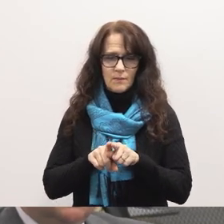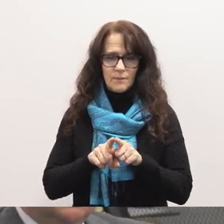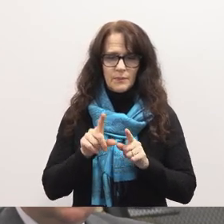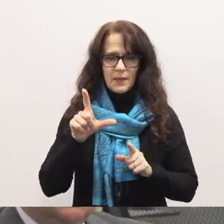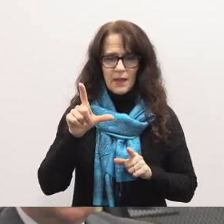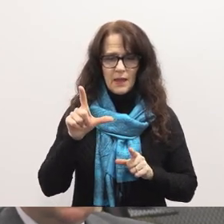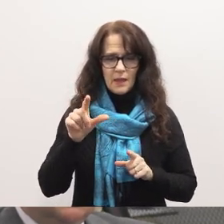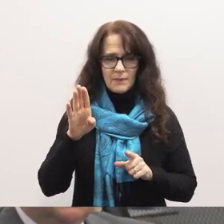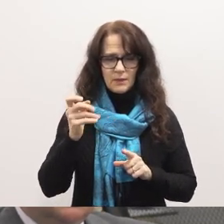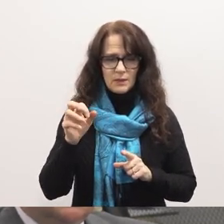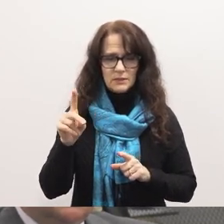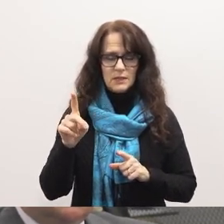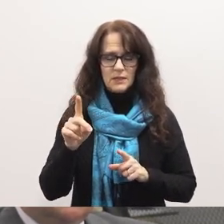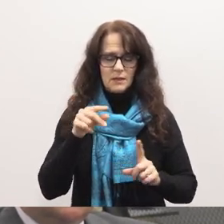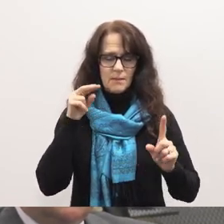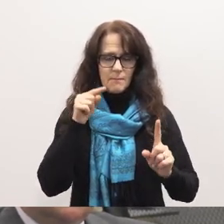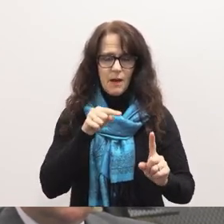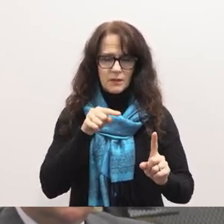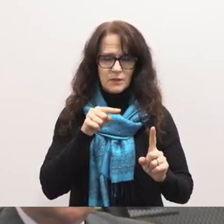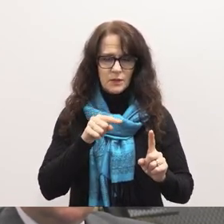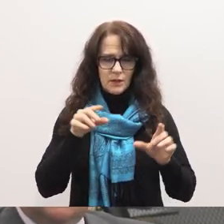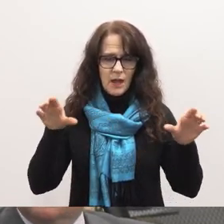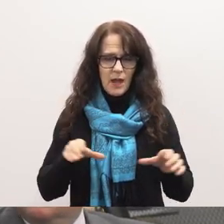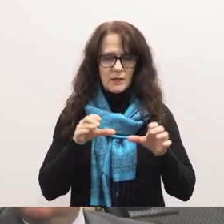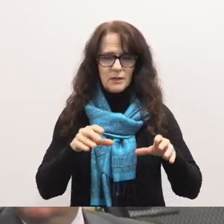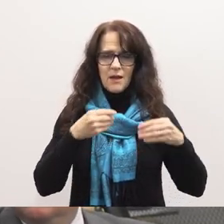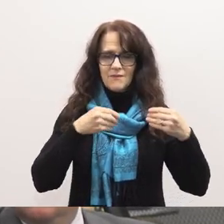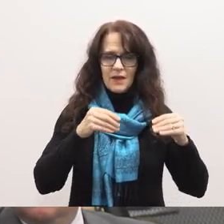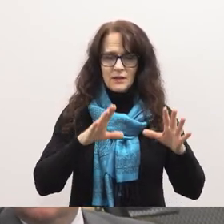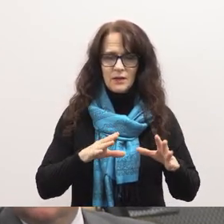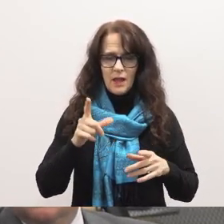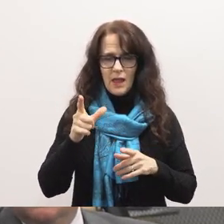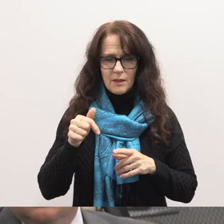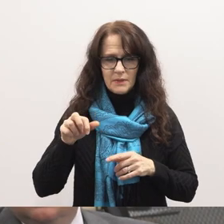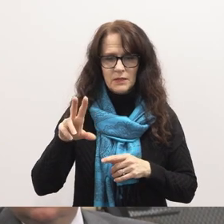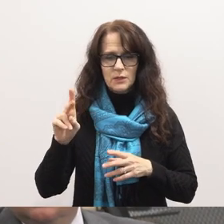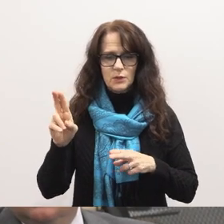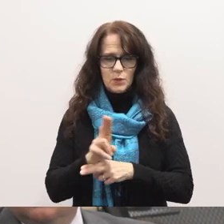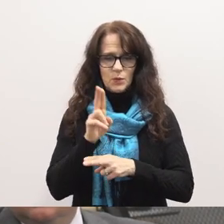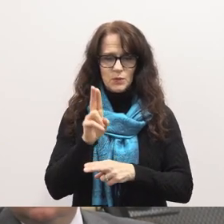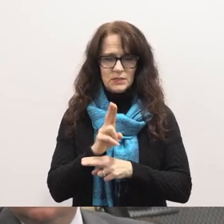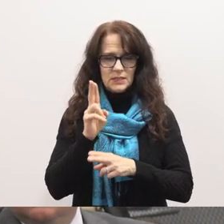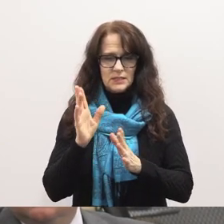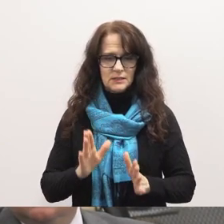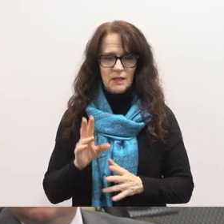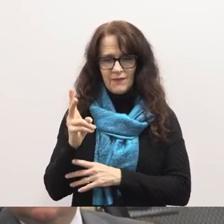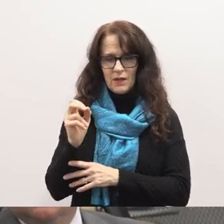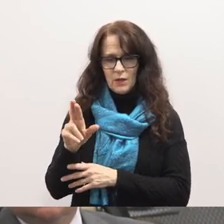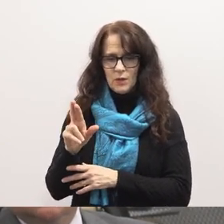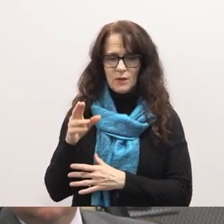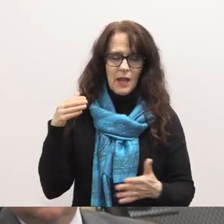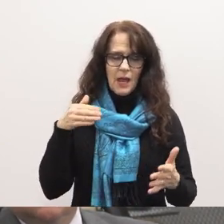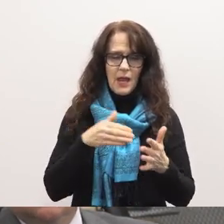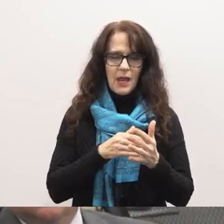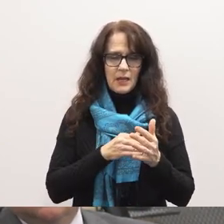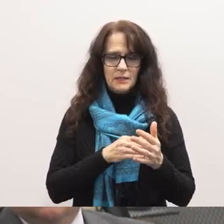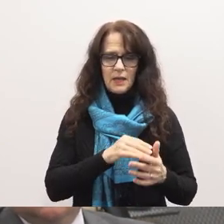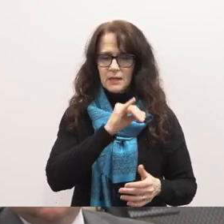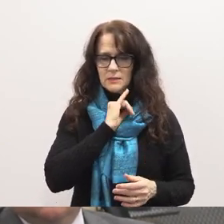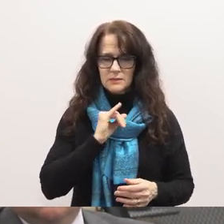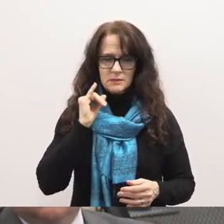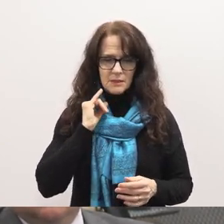LBUSD monitor any actions taken by vendors LBUSD engages that would encourage anti-Semitic